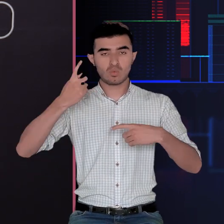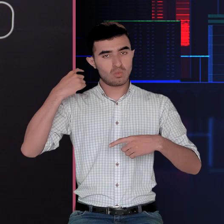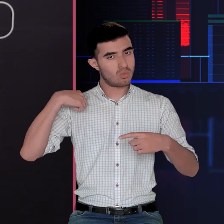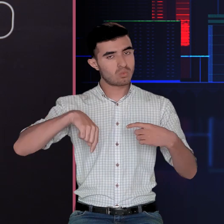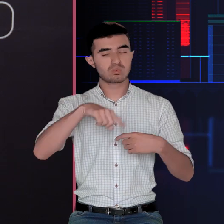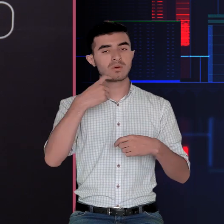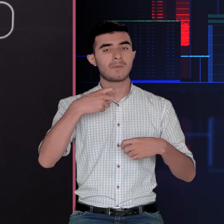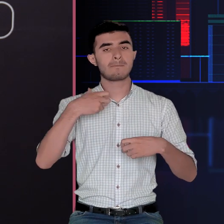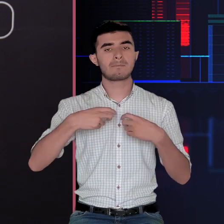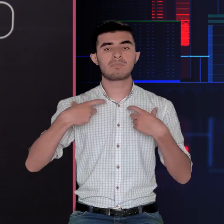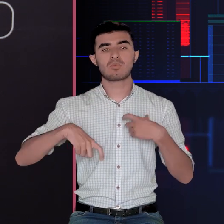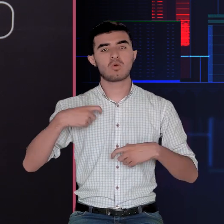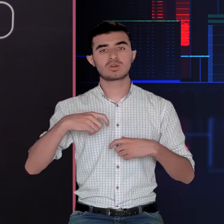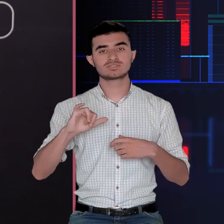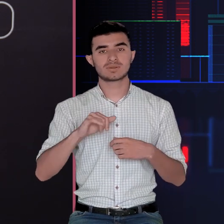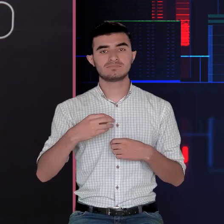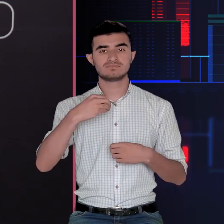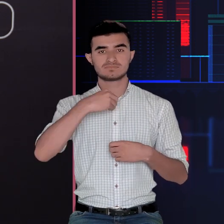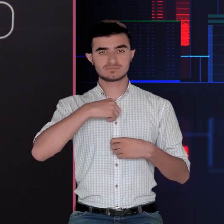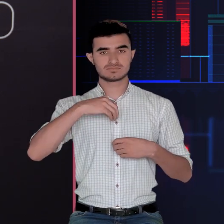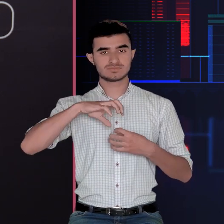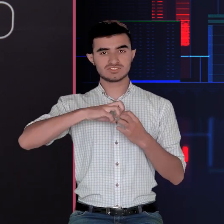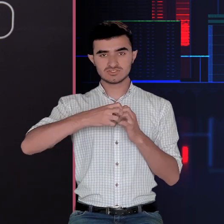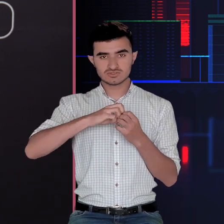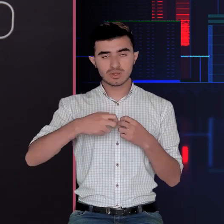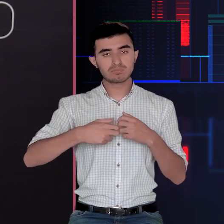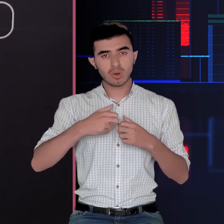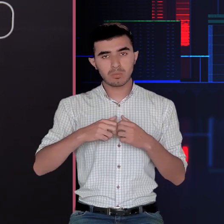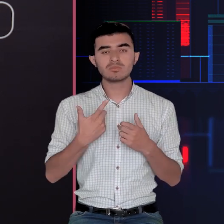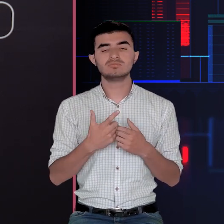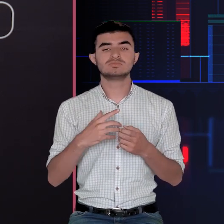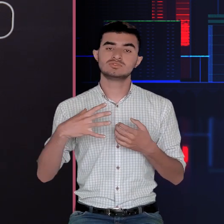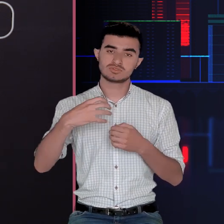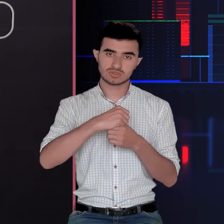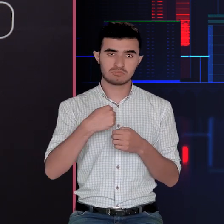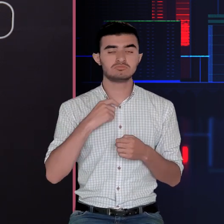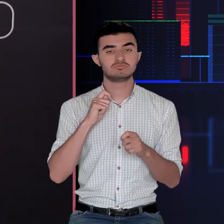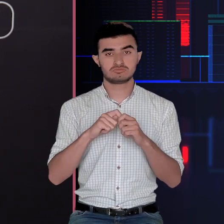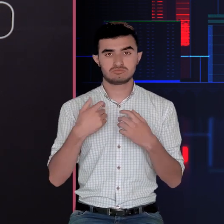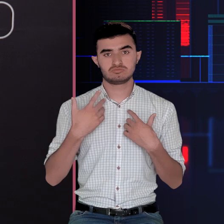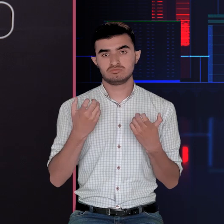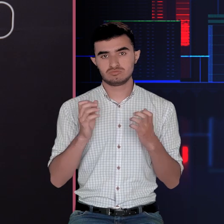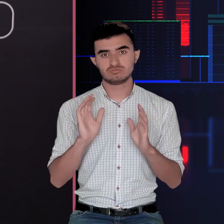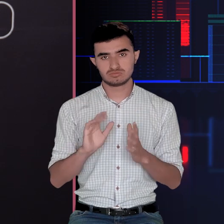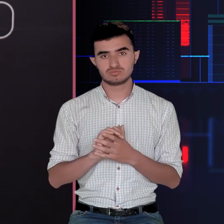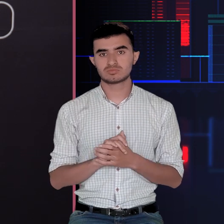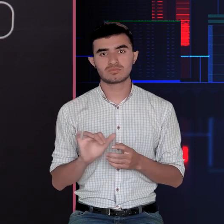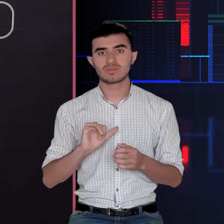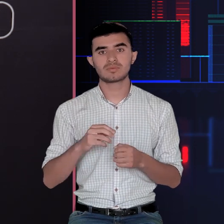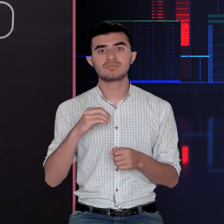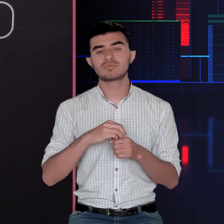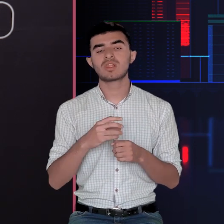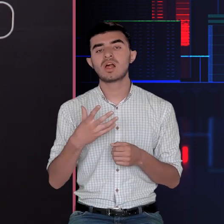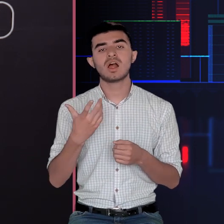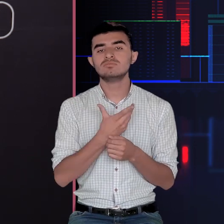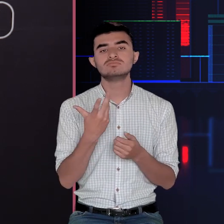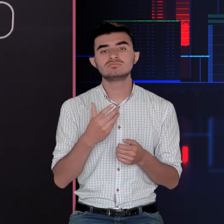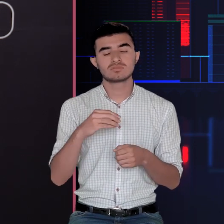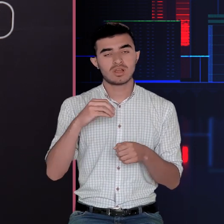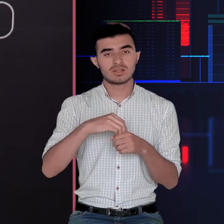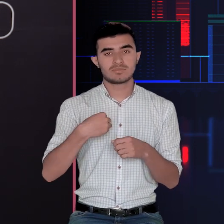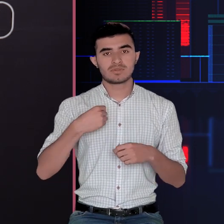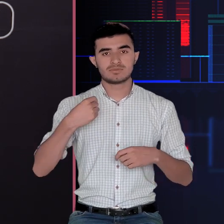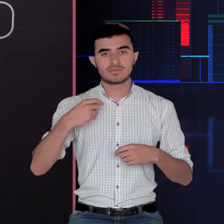on viscera as well, which means it works on the systemic issues as well. And systemic issues are, we